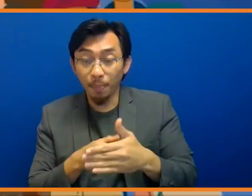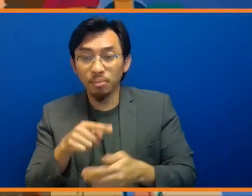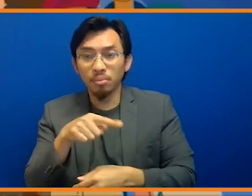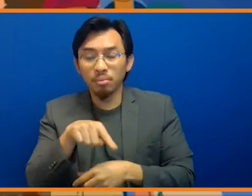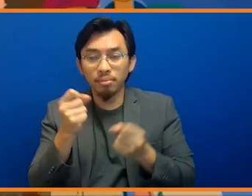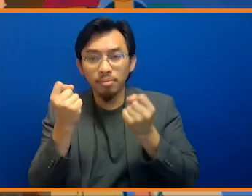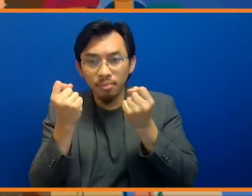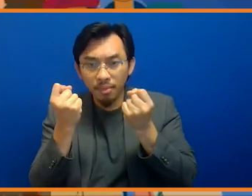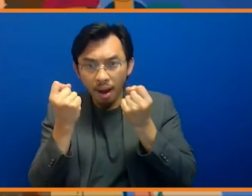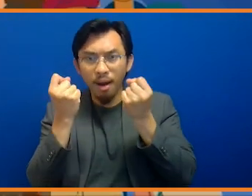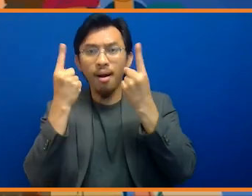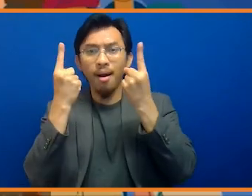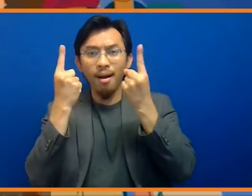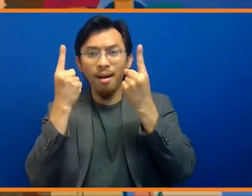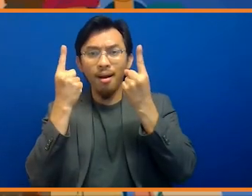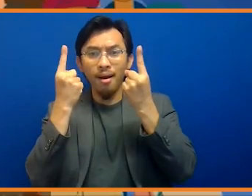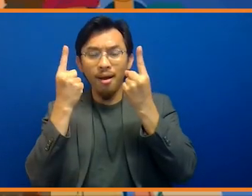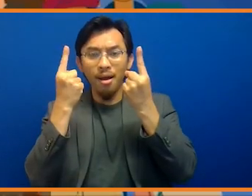then